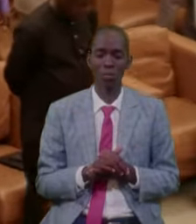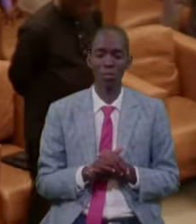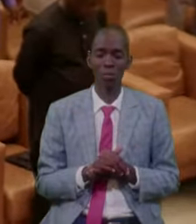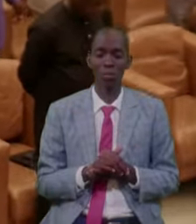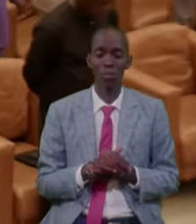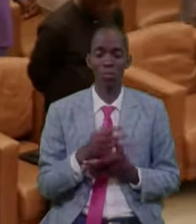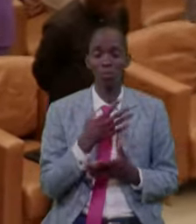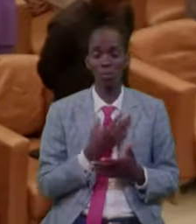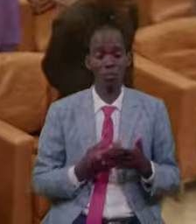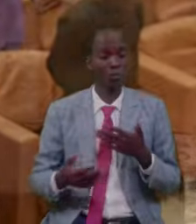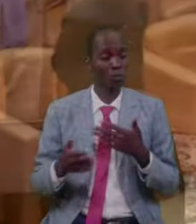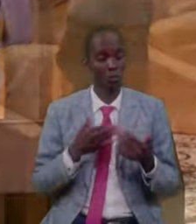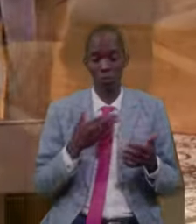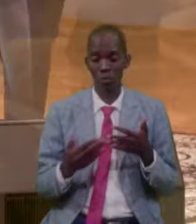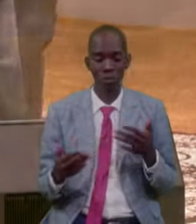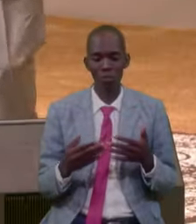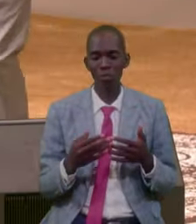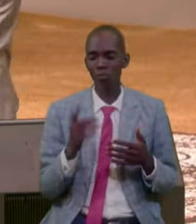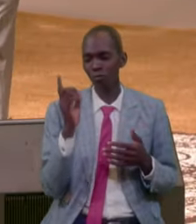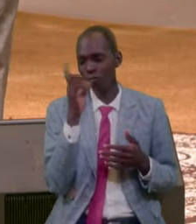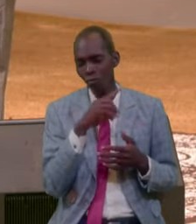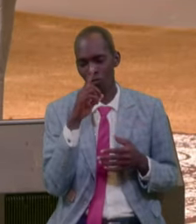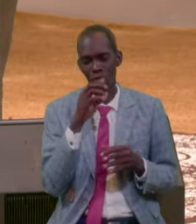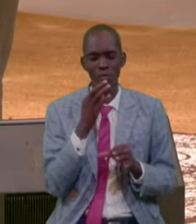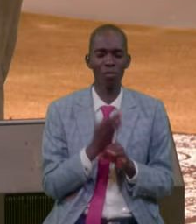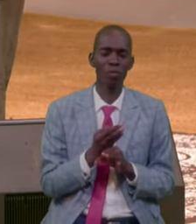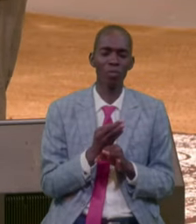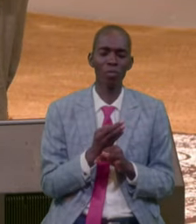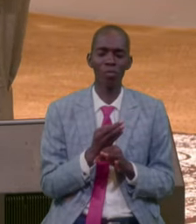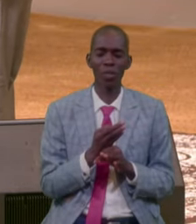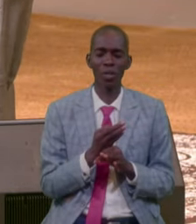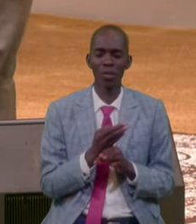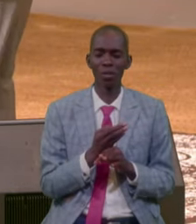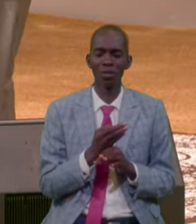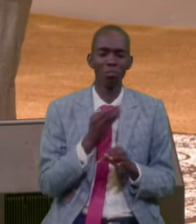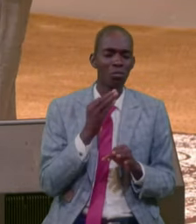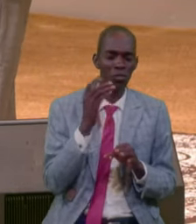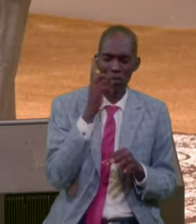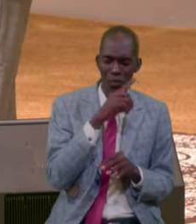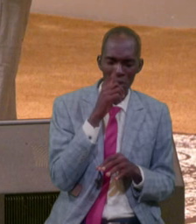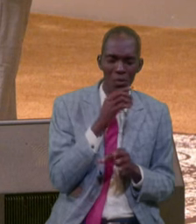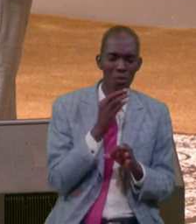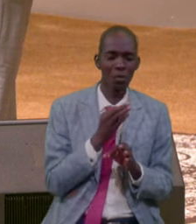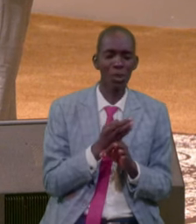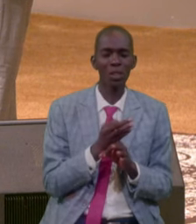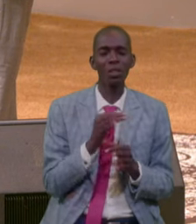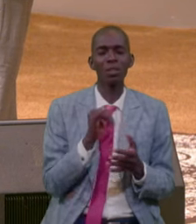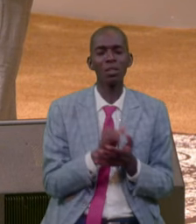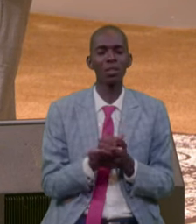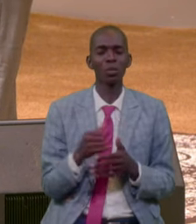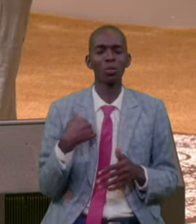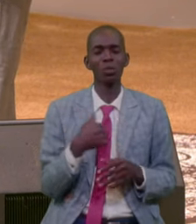And whatever counterfeit faith, fake and fatal that we